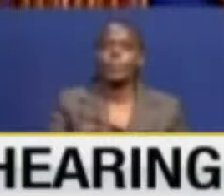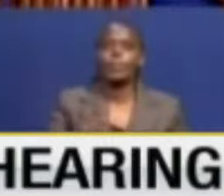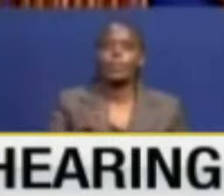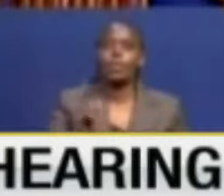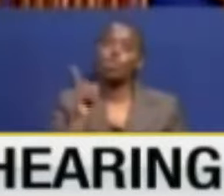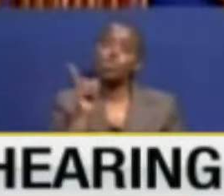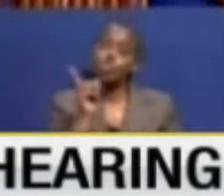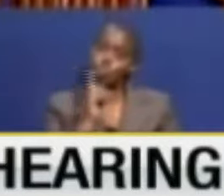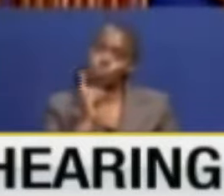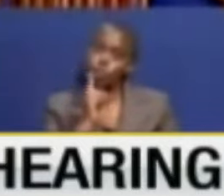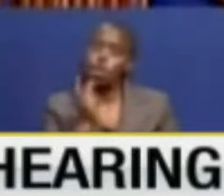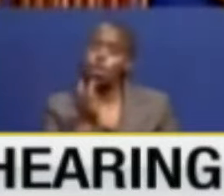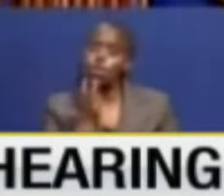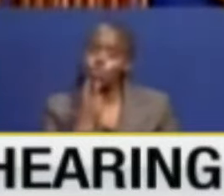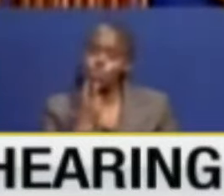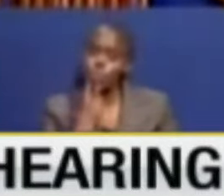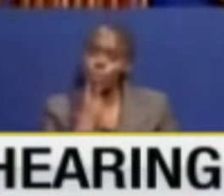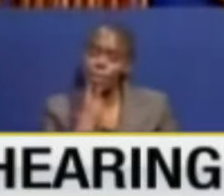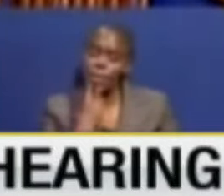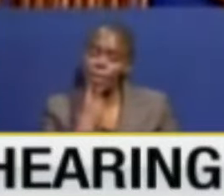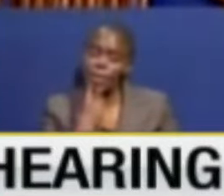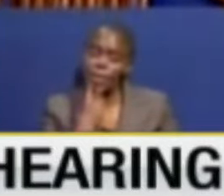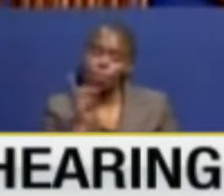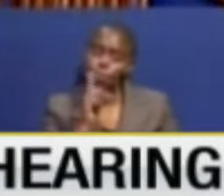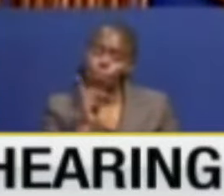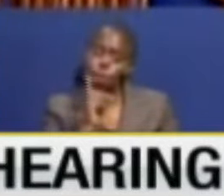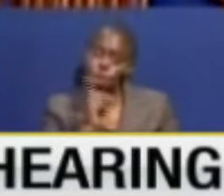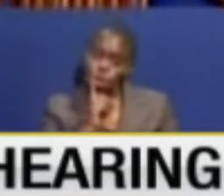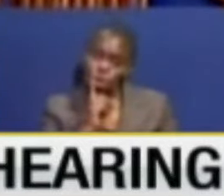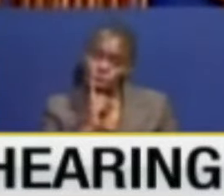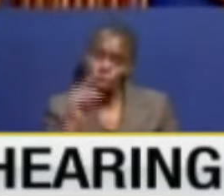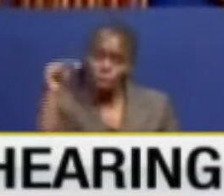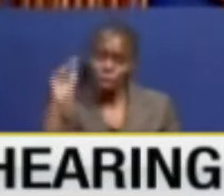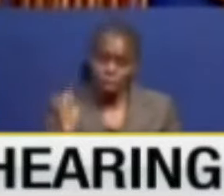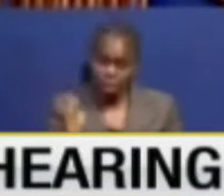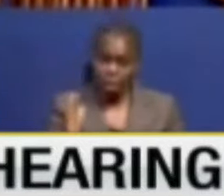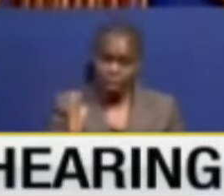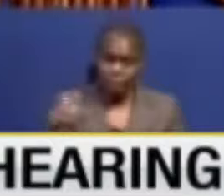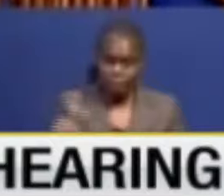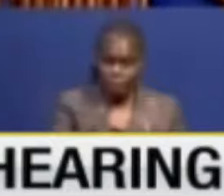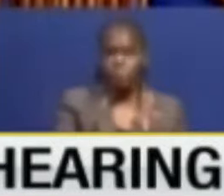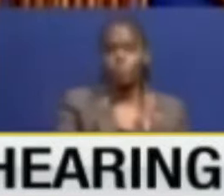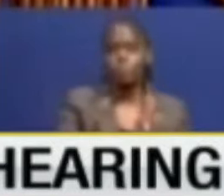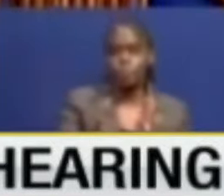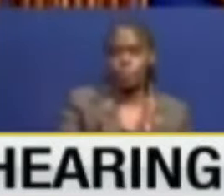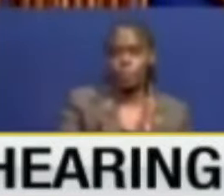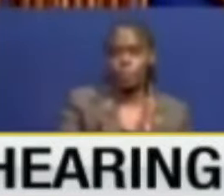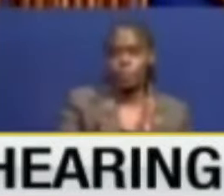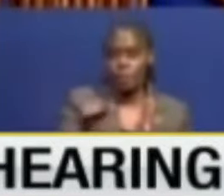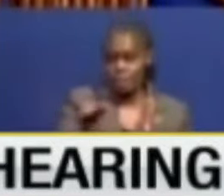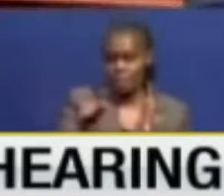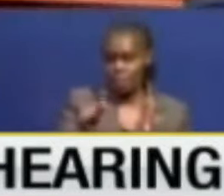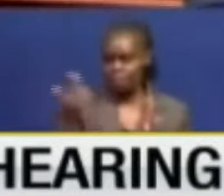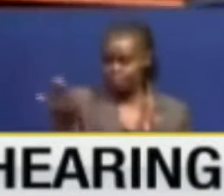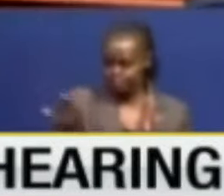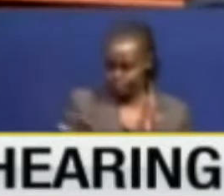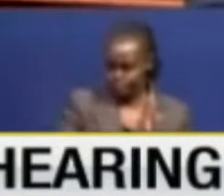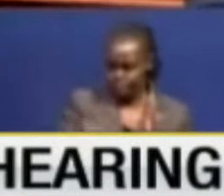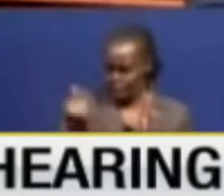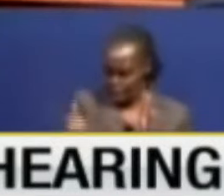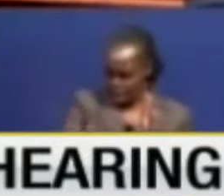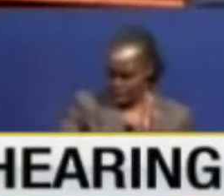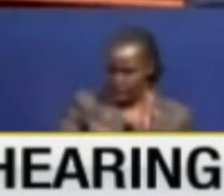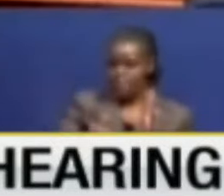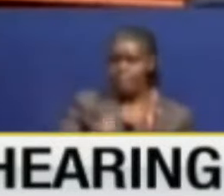schedule for tomorrow, Tuesday the 20th of August 2024, the Governor will have an opportunity to present her case before the